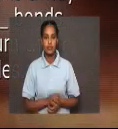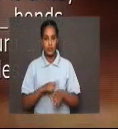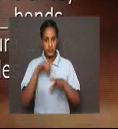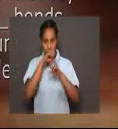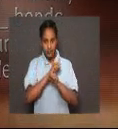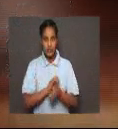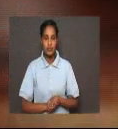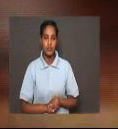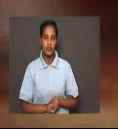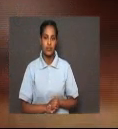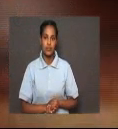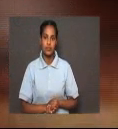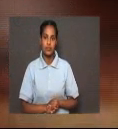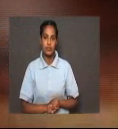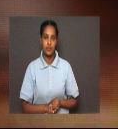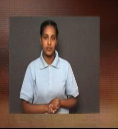Time's up.